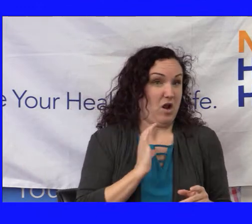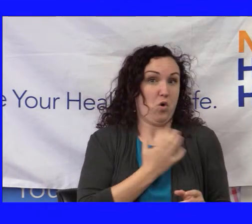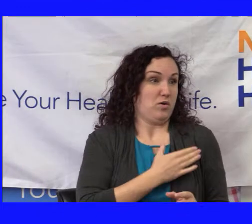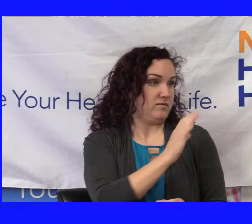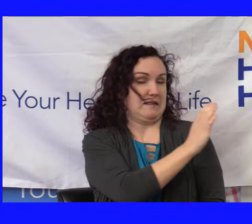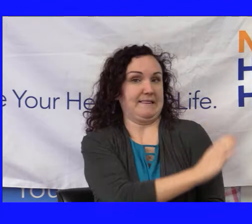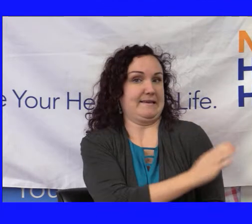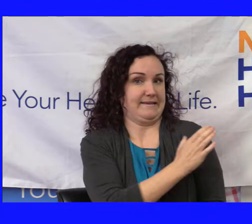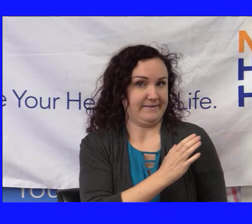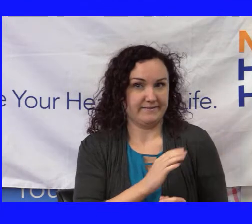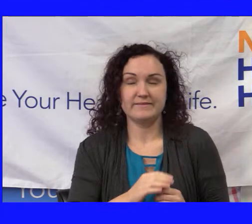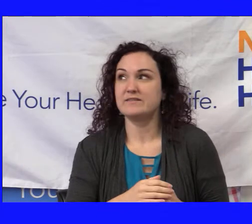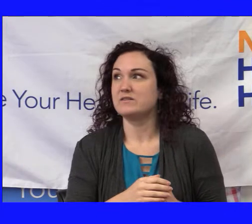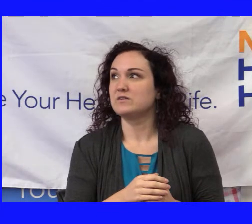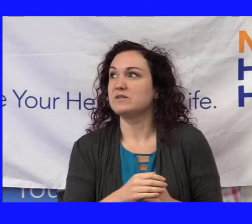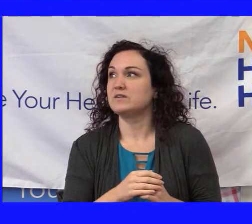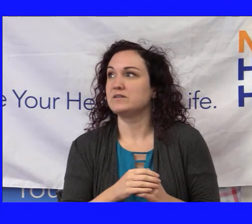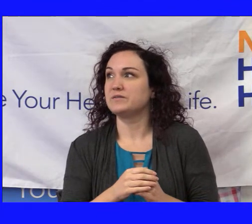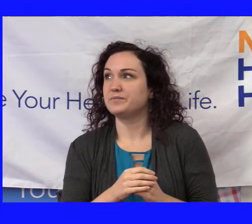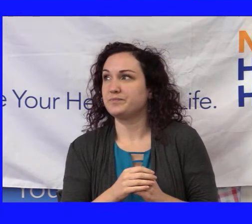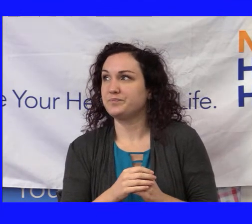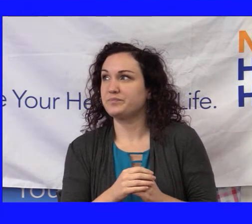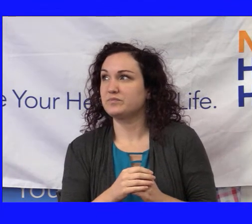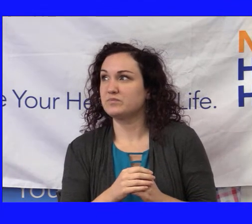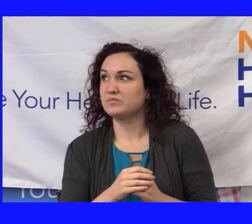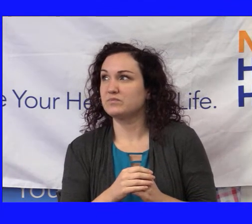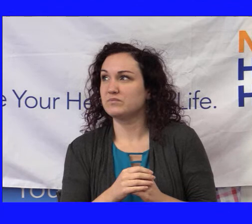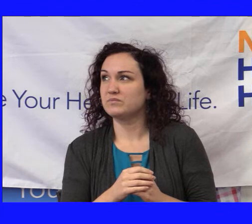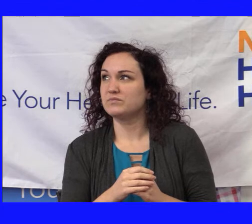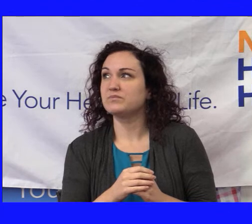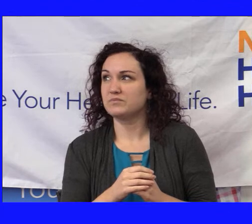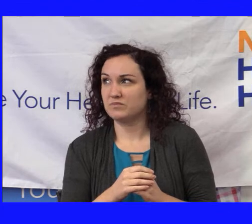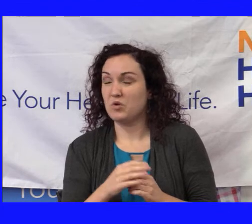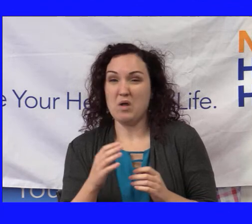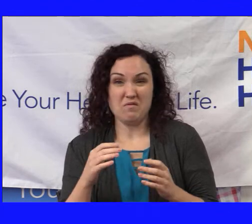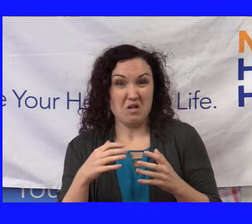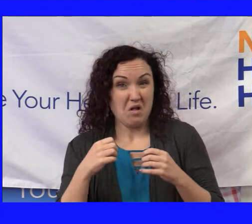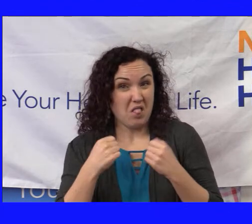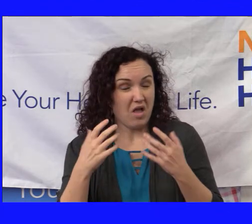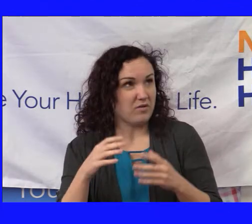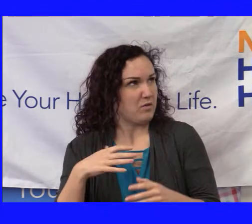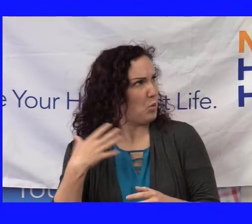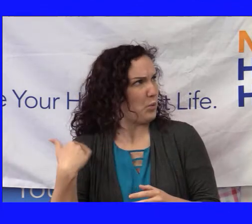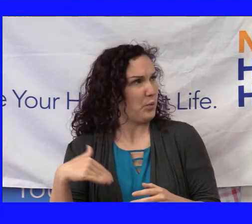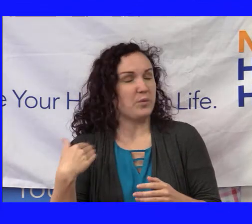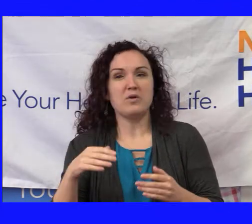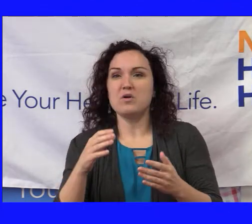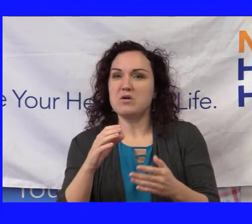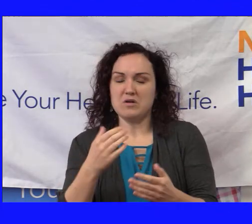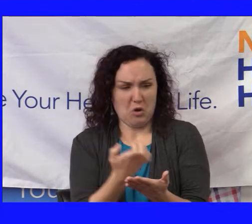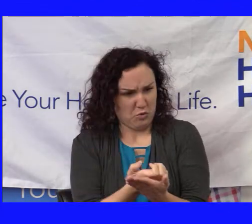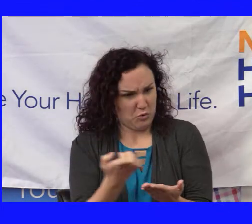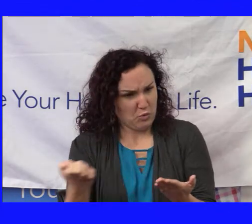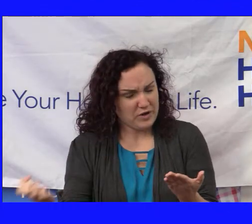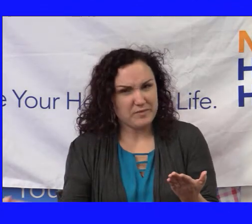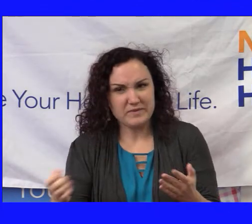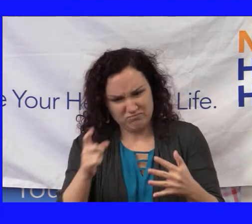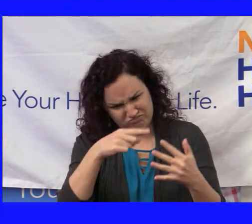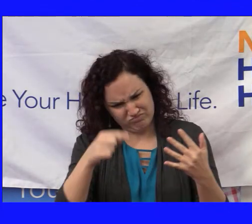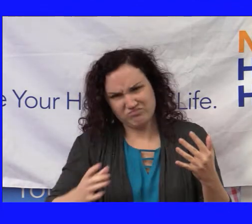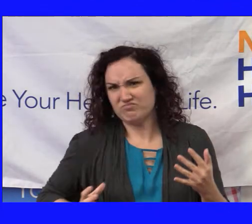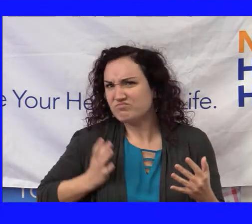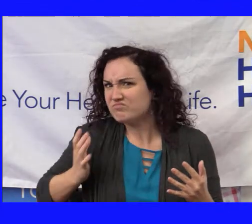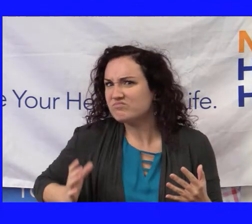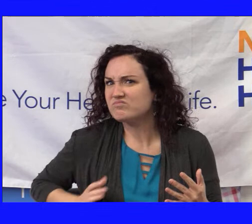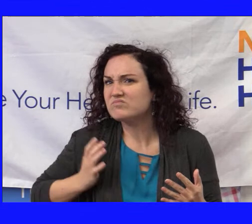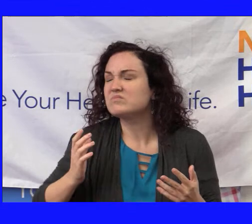a physical point of view, or physical plant point of view, we have lots of high-end equipment, including panoramic radiography, head and neck